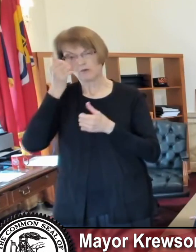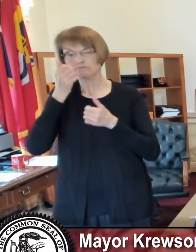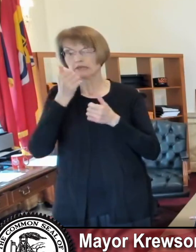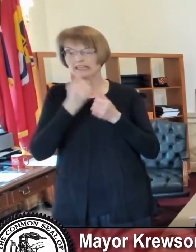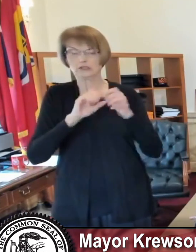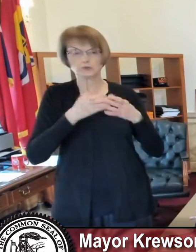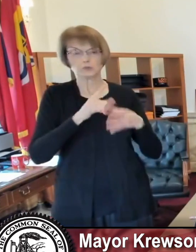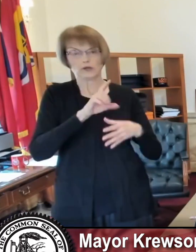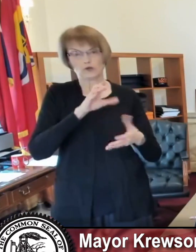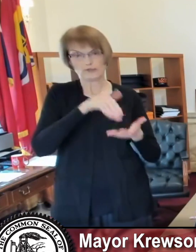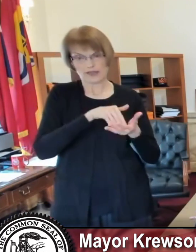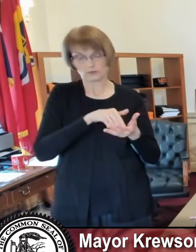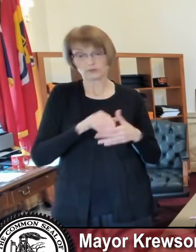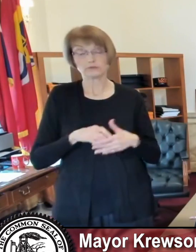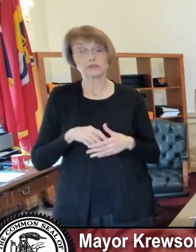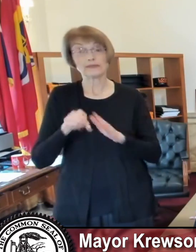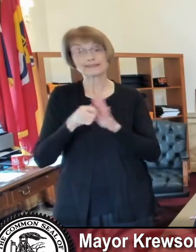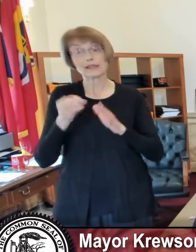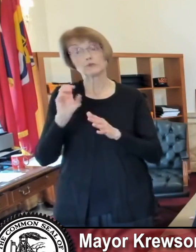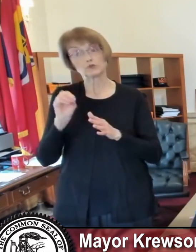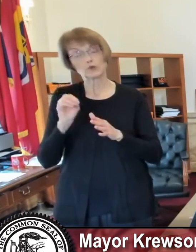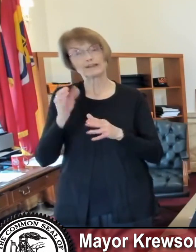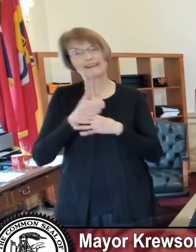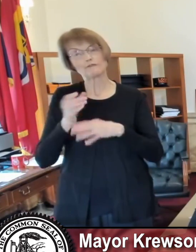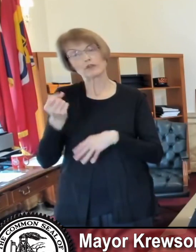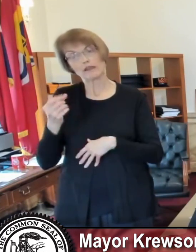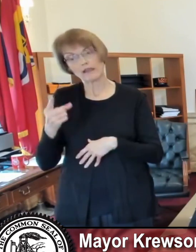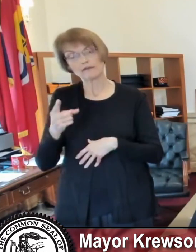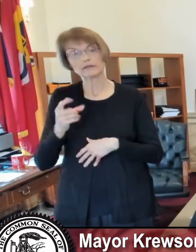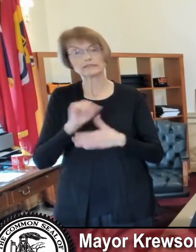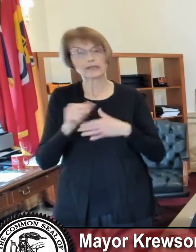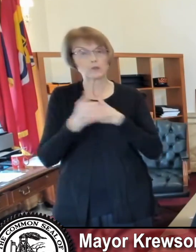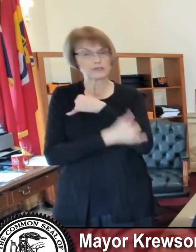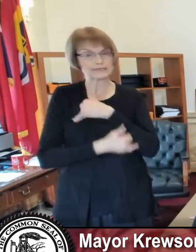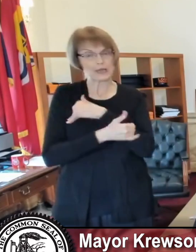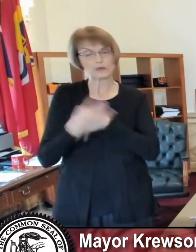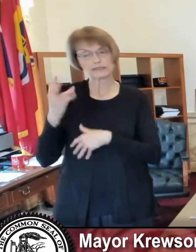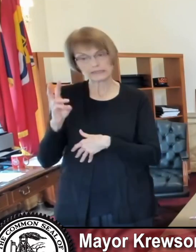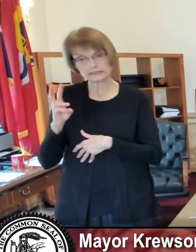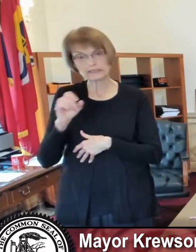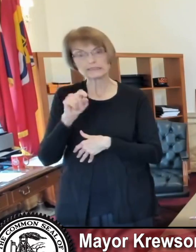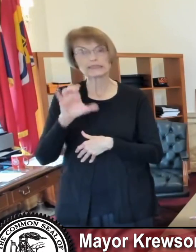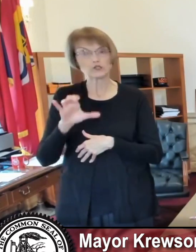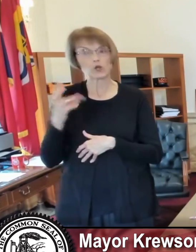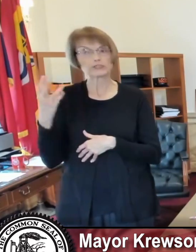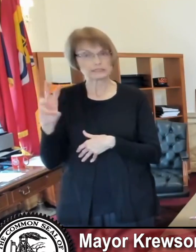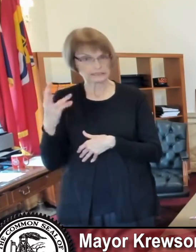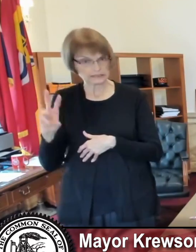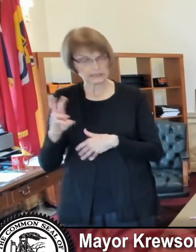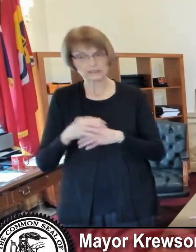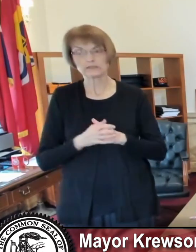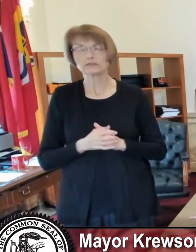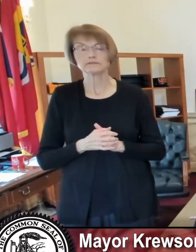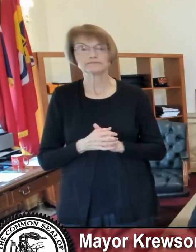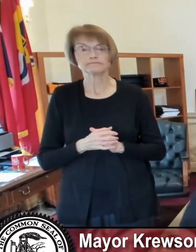of Missouri is averaging 11. St. Louis County is at 16. St. Charles is at 16.